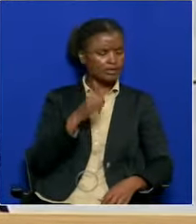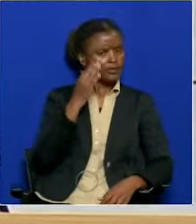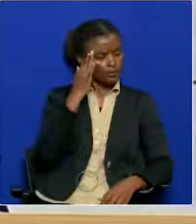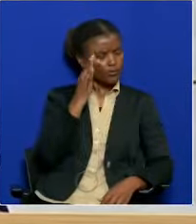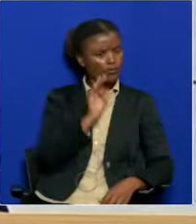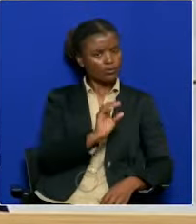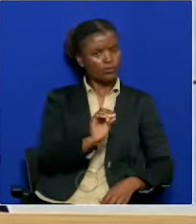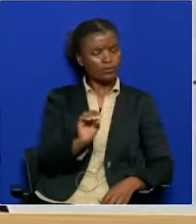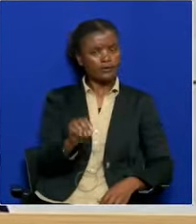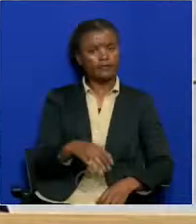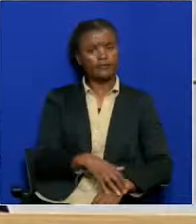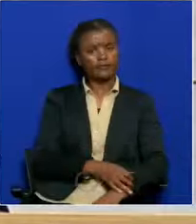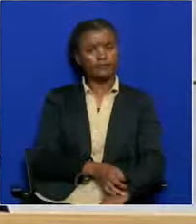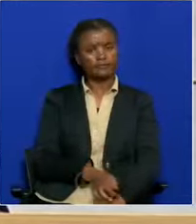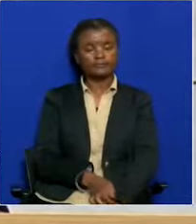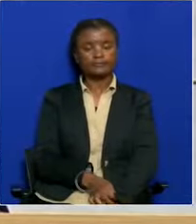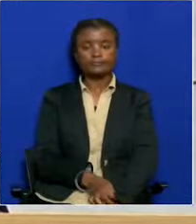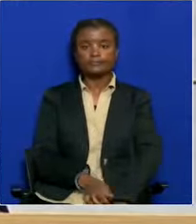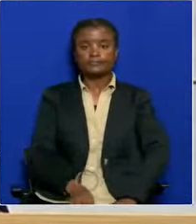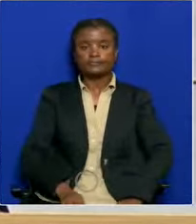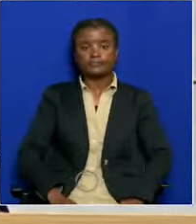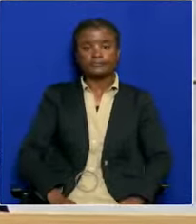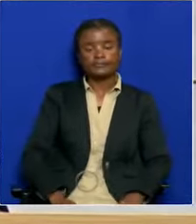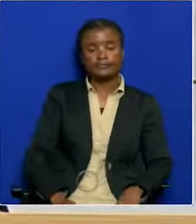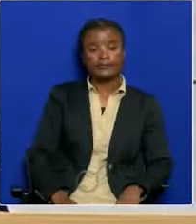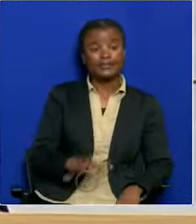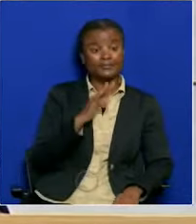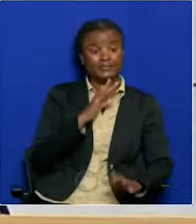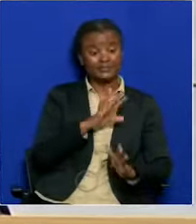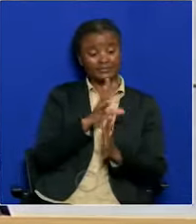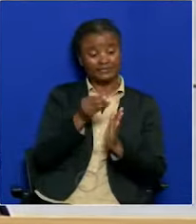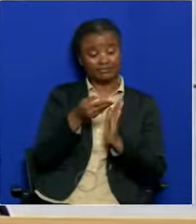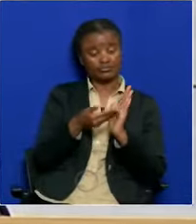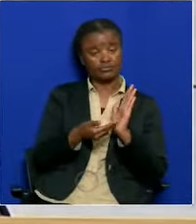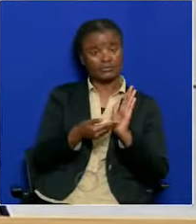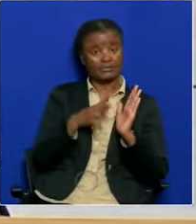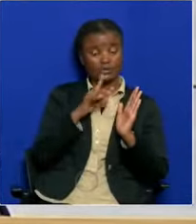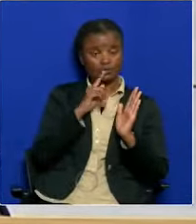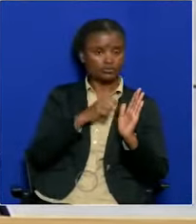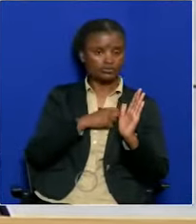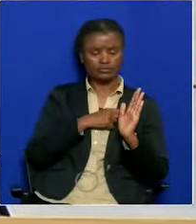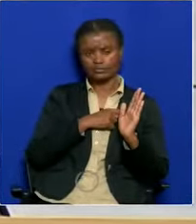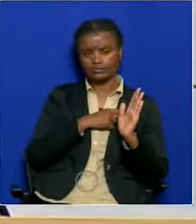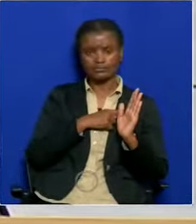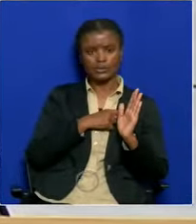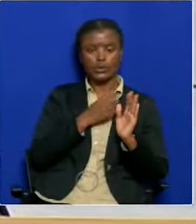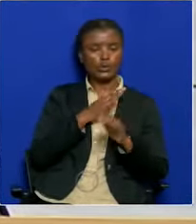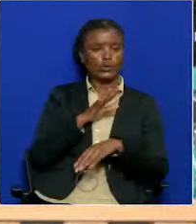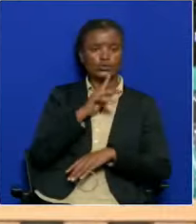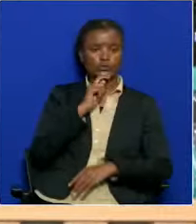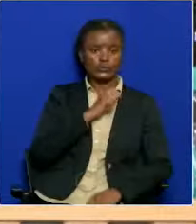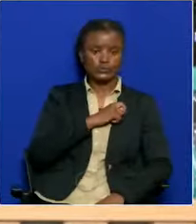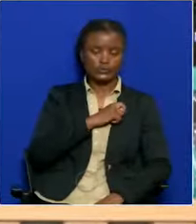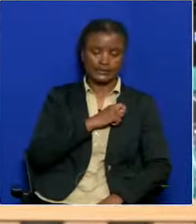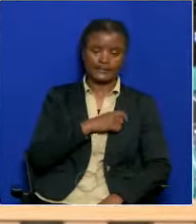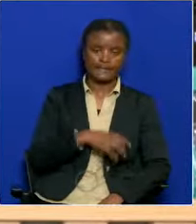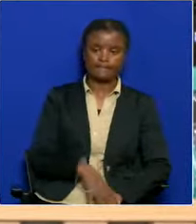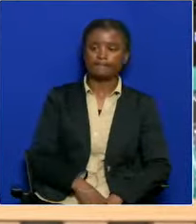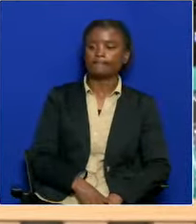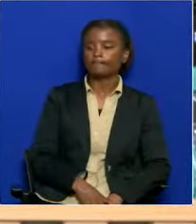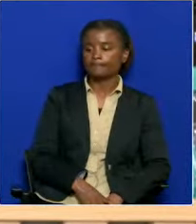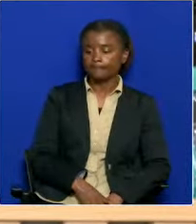So not necessarily whatever is written there, it might be true or not true. No, General, I'm not testing